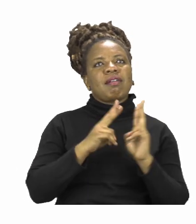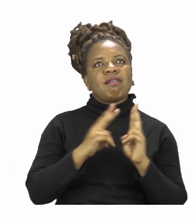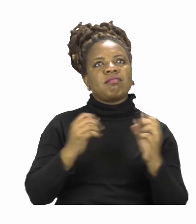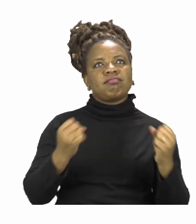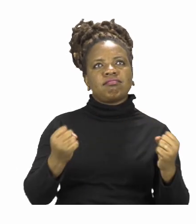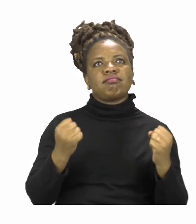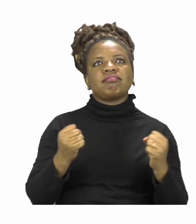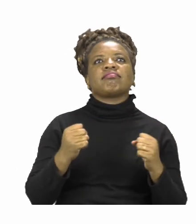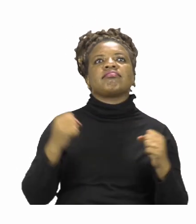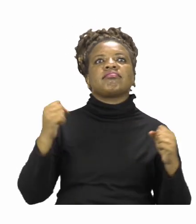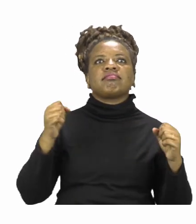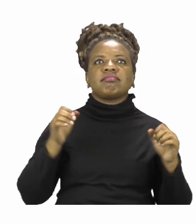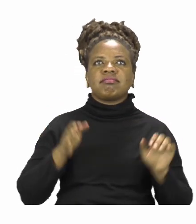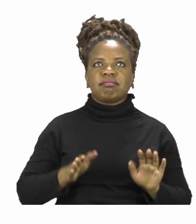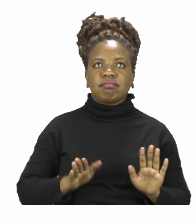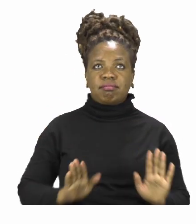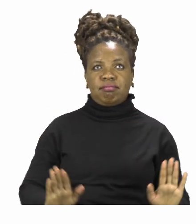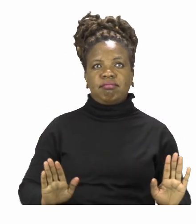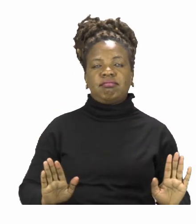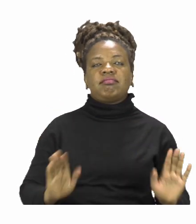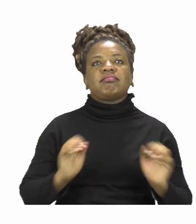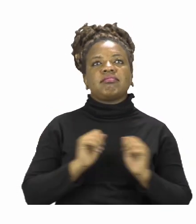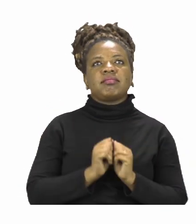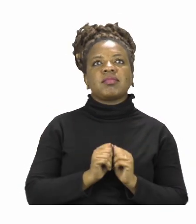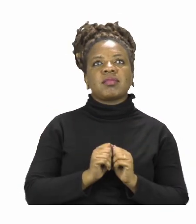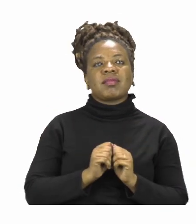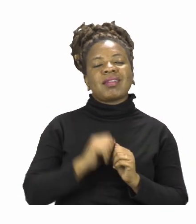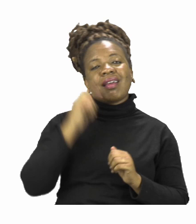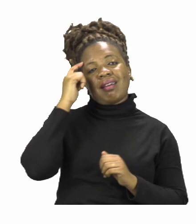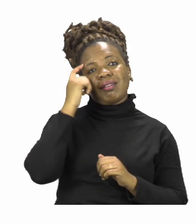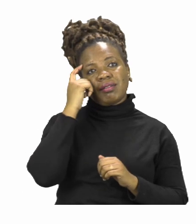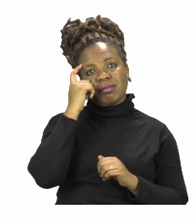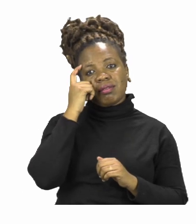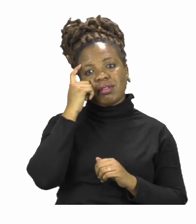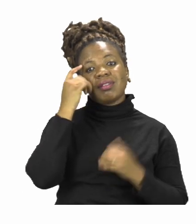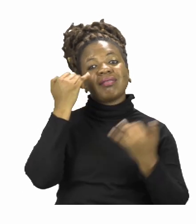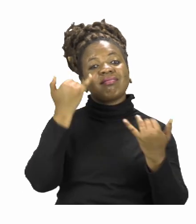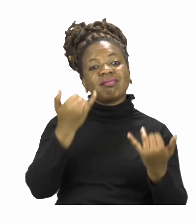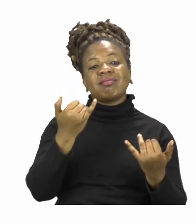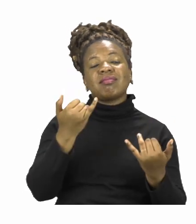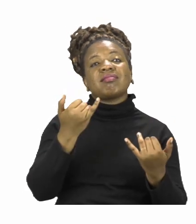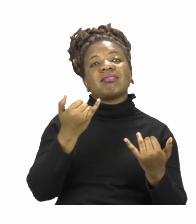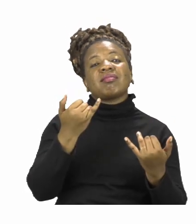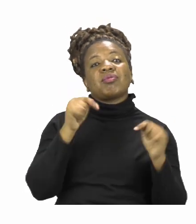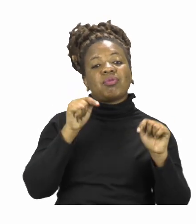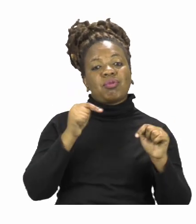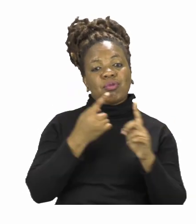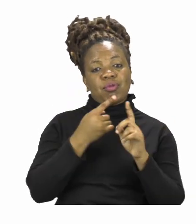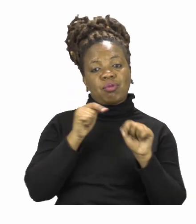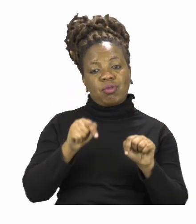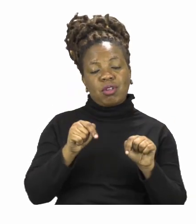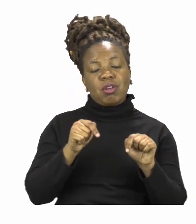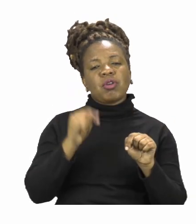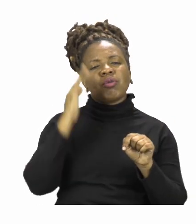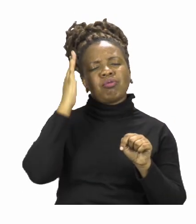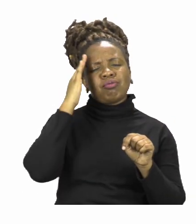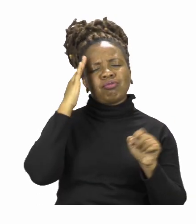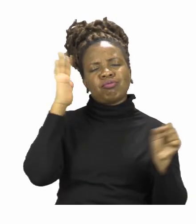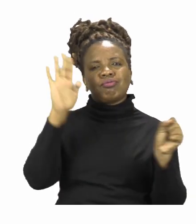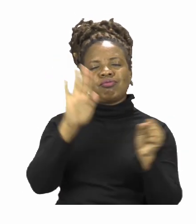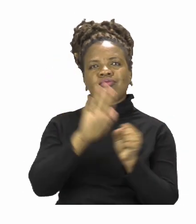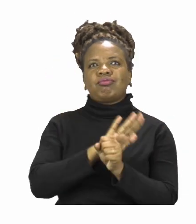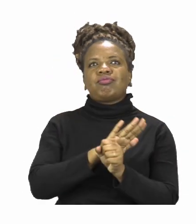you know her by now, but after today, you will know her much better. Mrs. Nikango